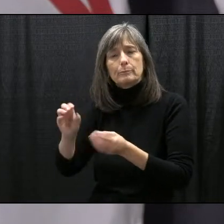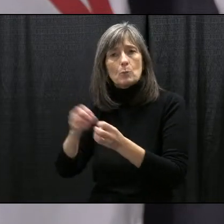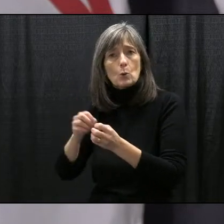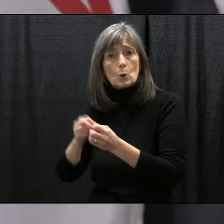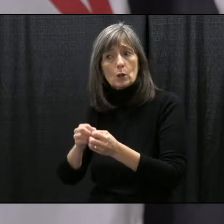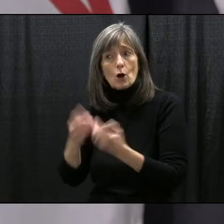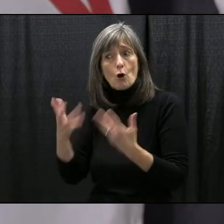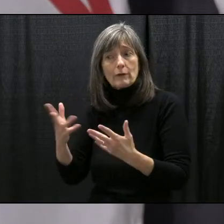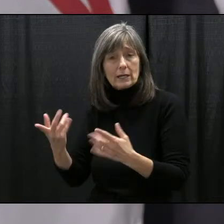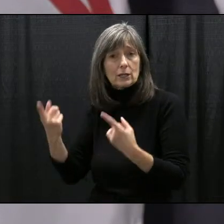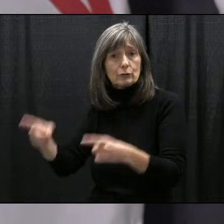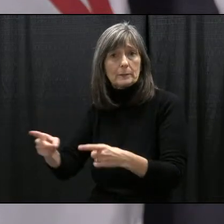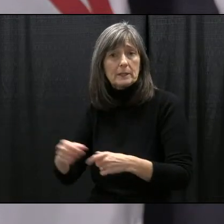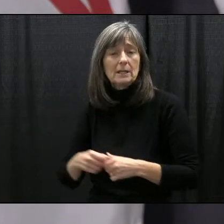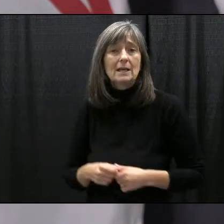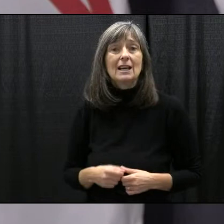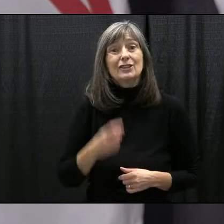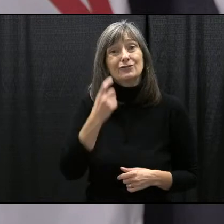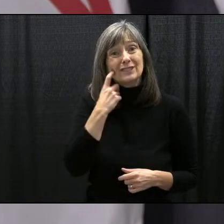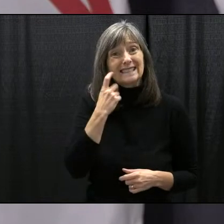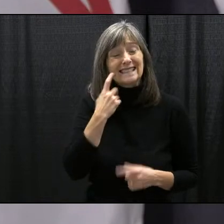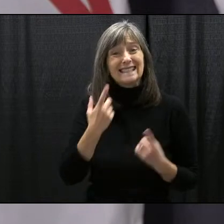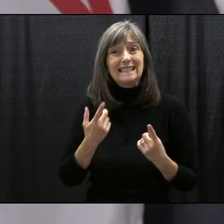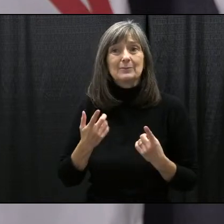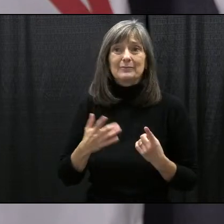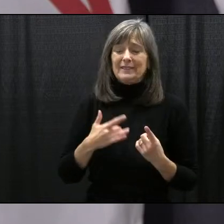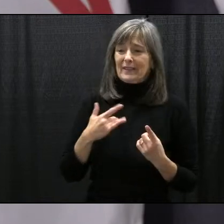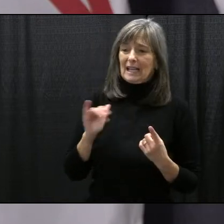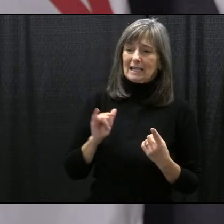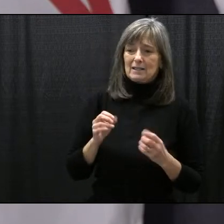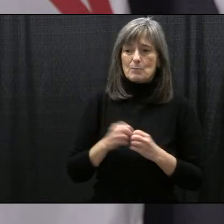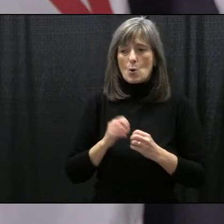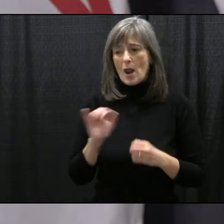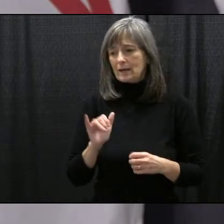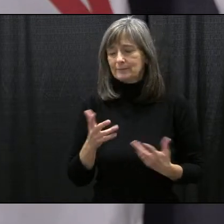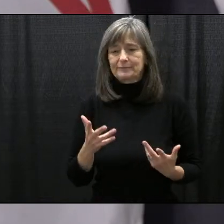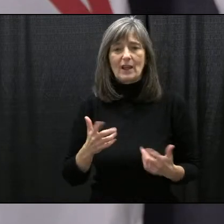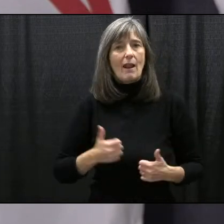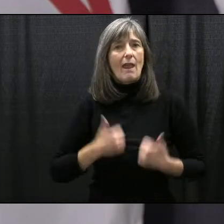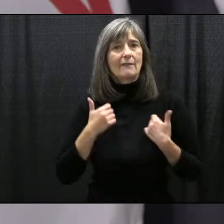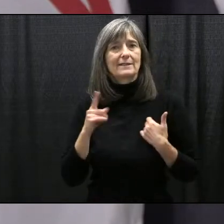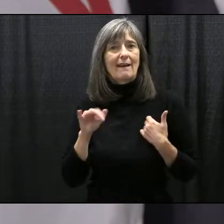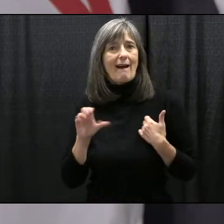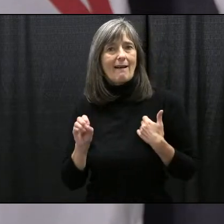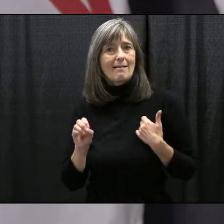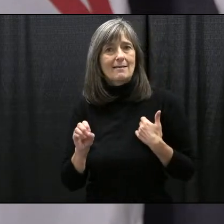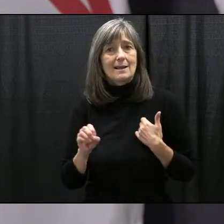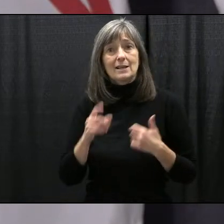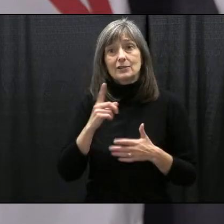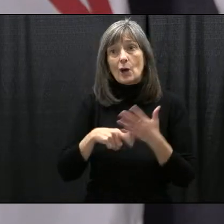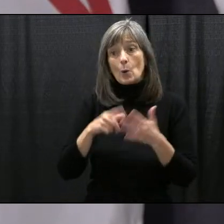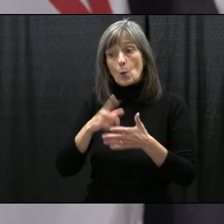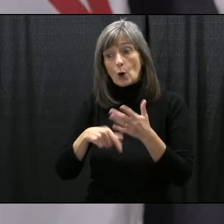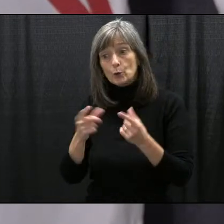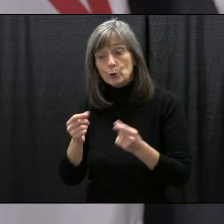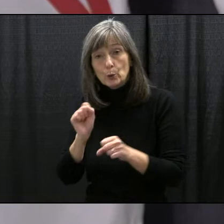it seems very much as though it's much more of a lifestyle issue. It's not so much about what you do when you're working, it's how